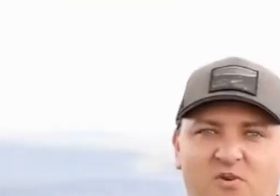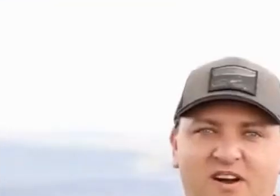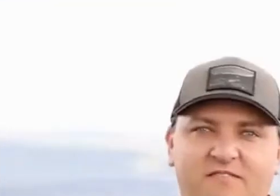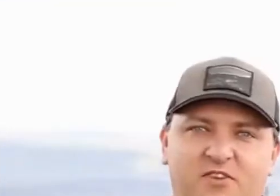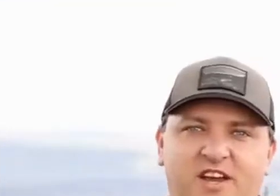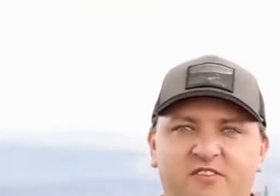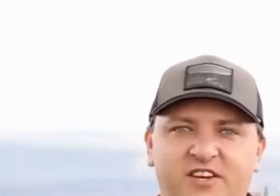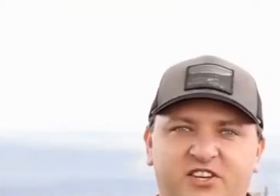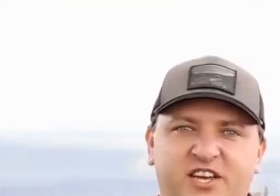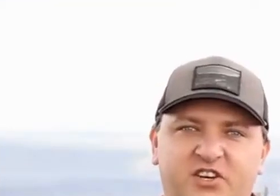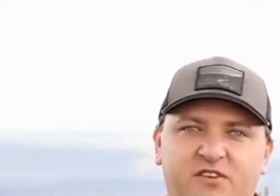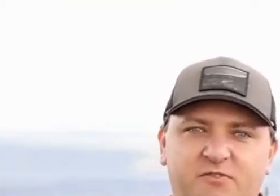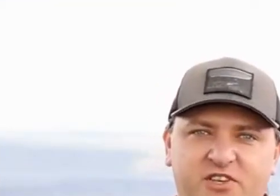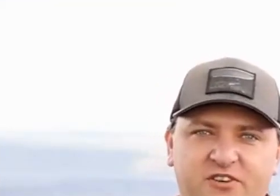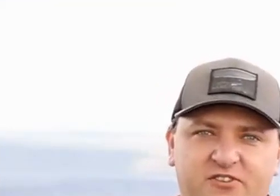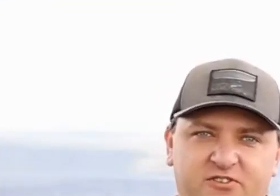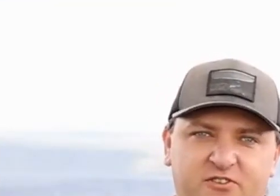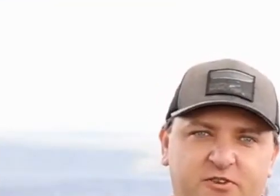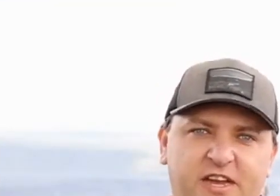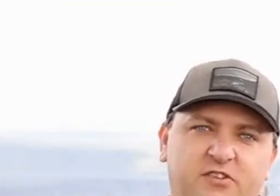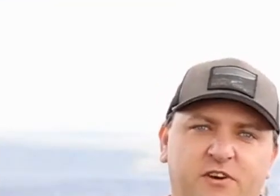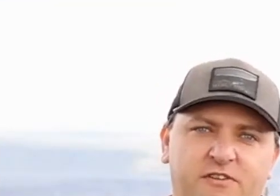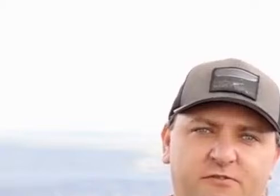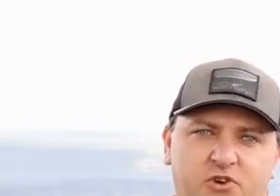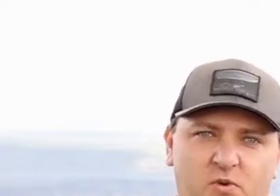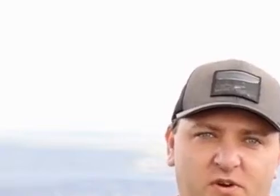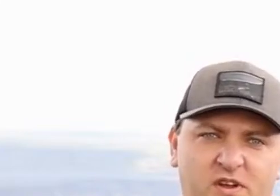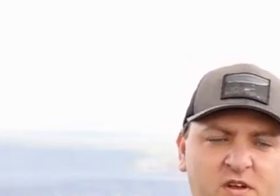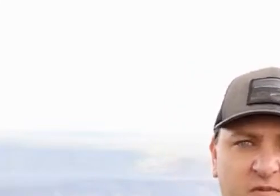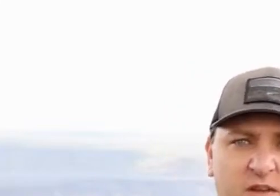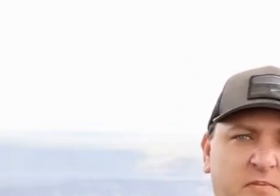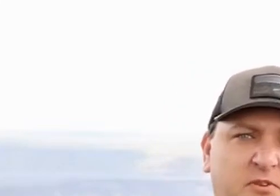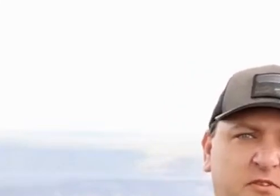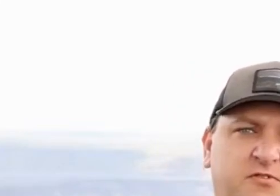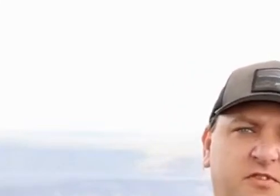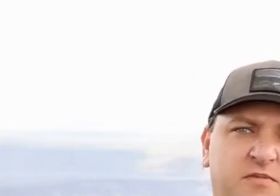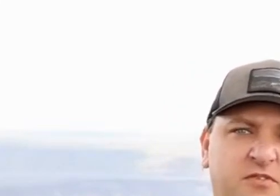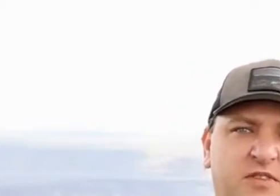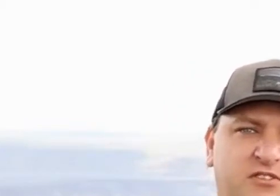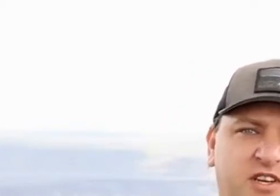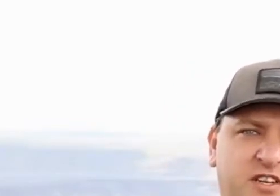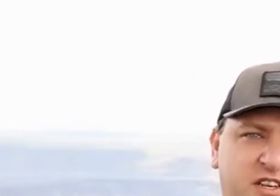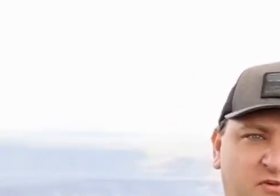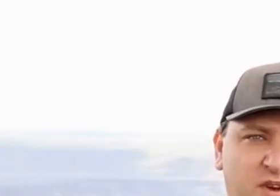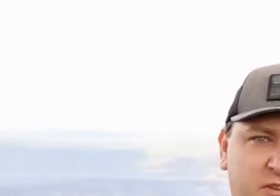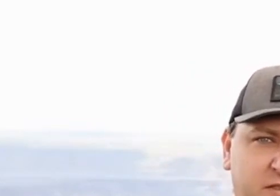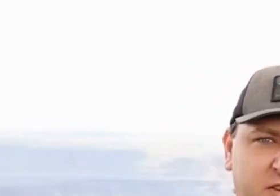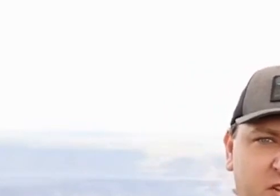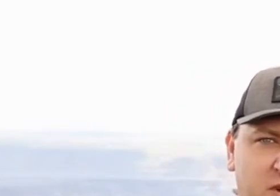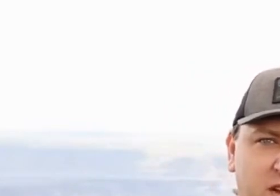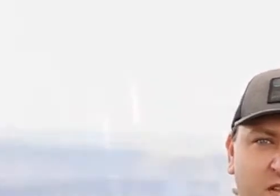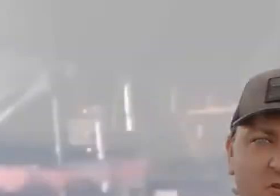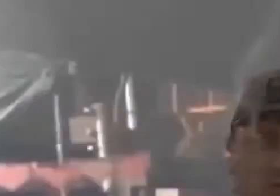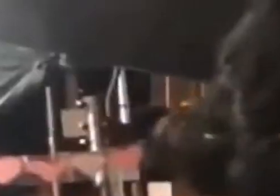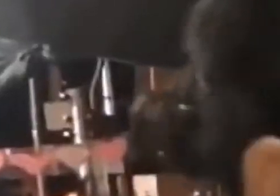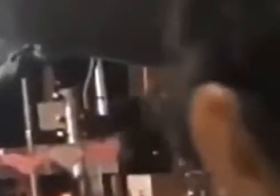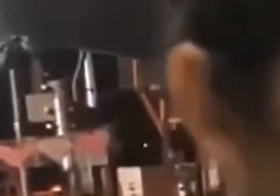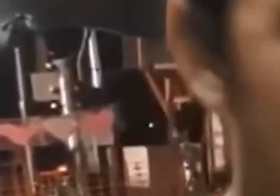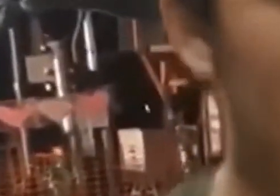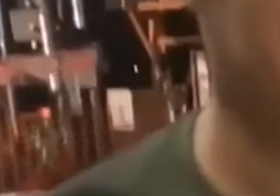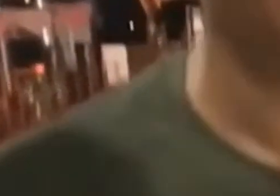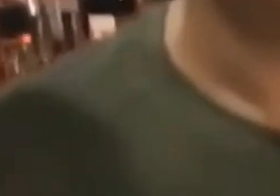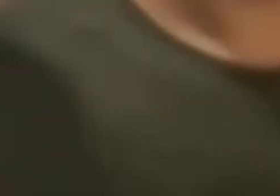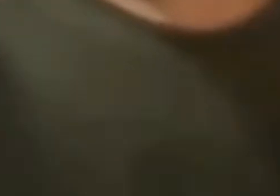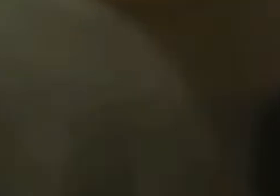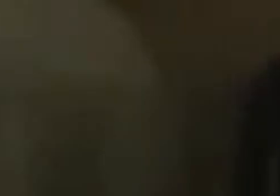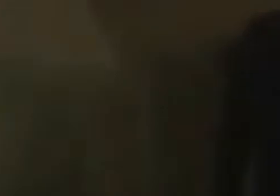We are the Hawaiian Volcano Education and Resilience Institute, HVERI for short. A lot of people know us from the 2018 eruption of Kīlauea in the Lower East Rift